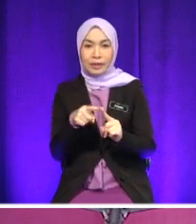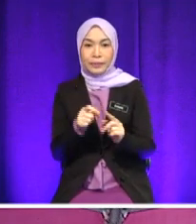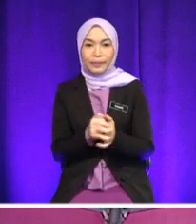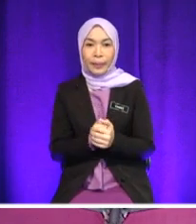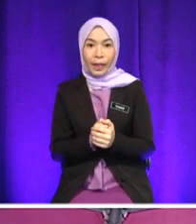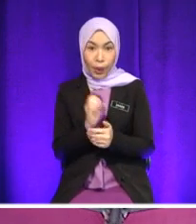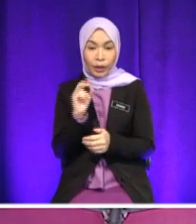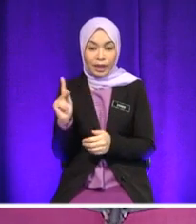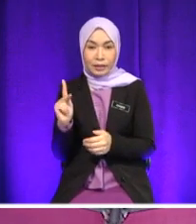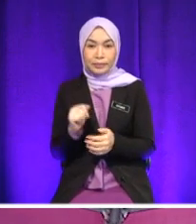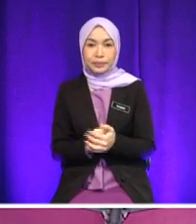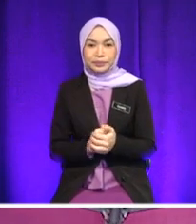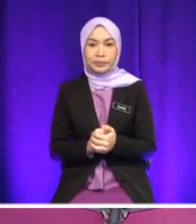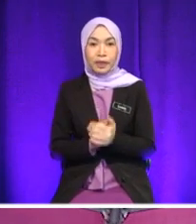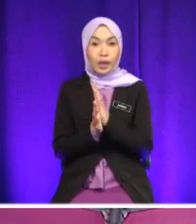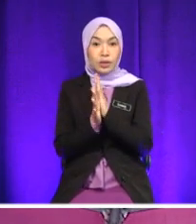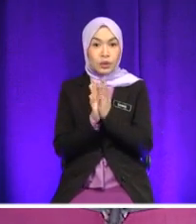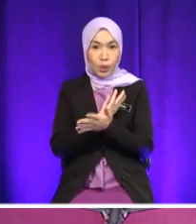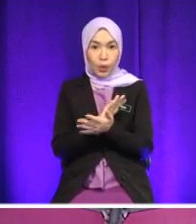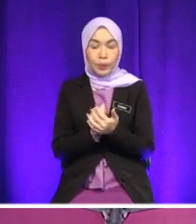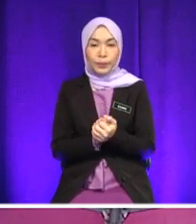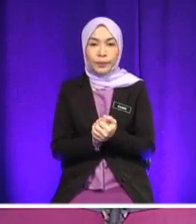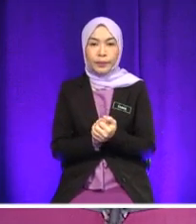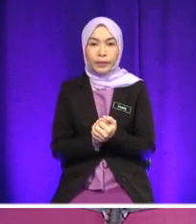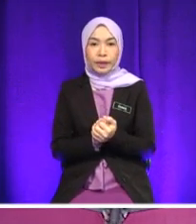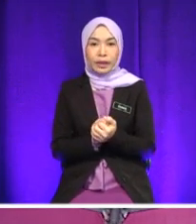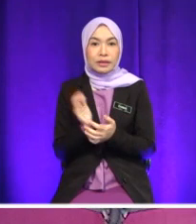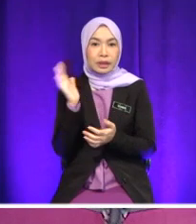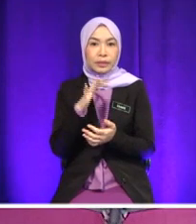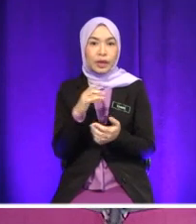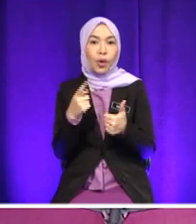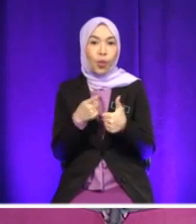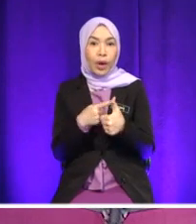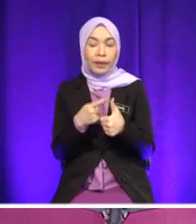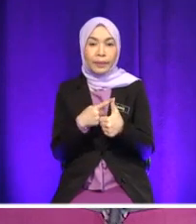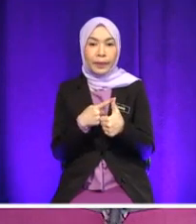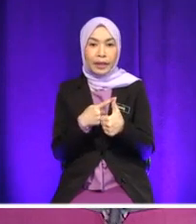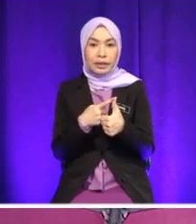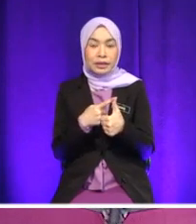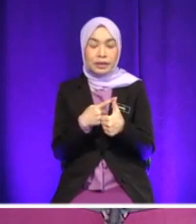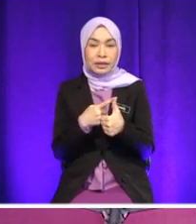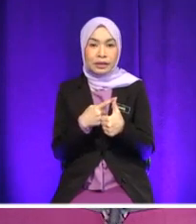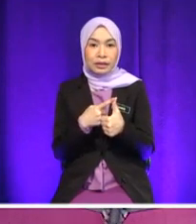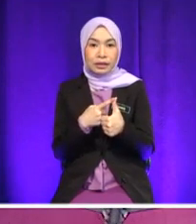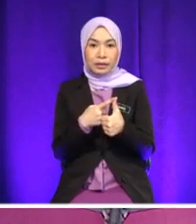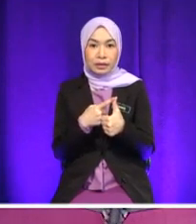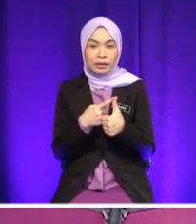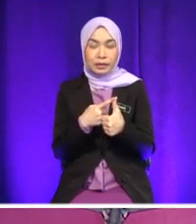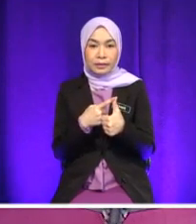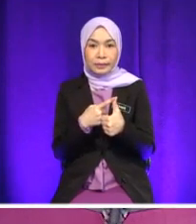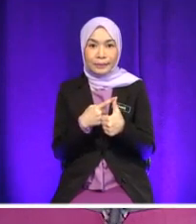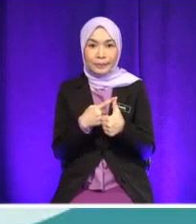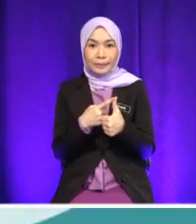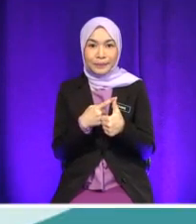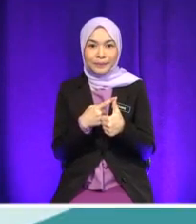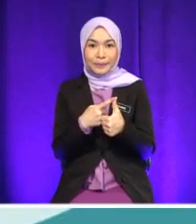Okay, so let's have a little practice here. We have one practice here for the pupils who are watching